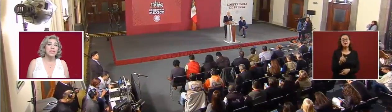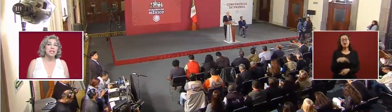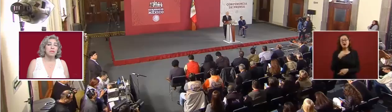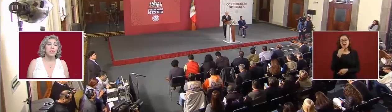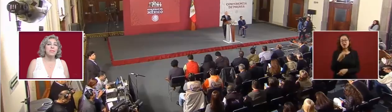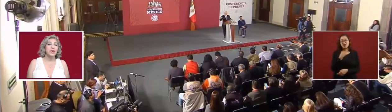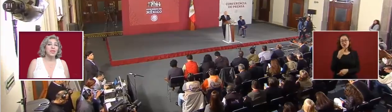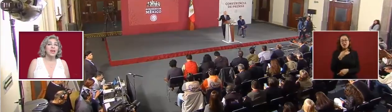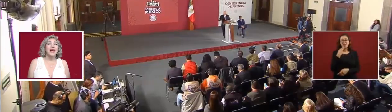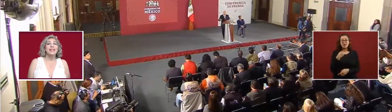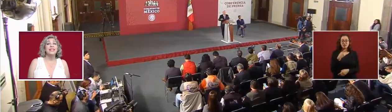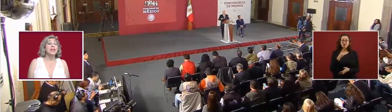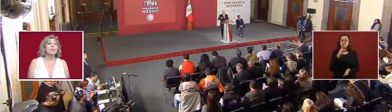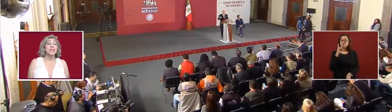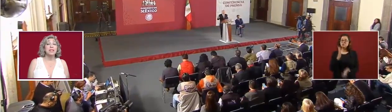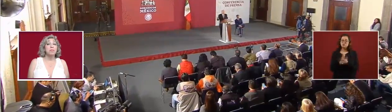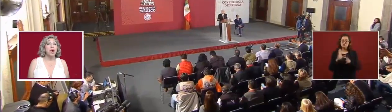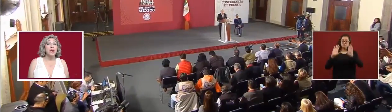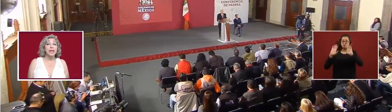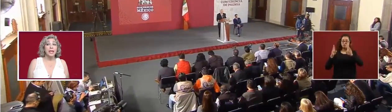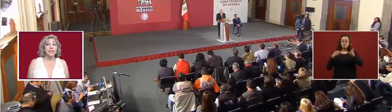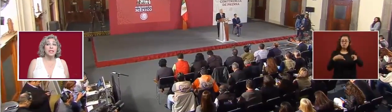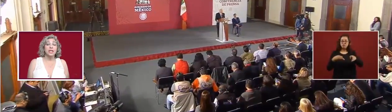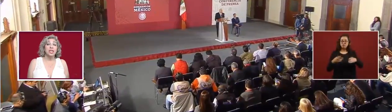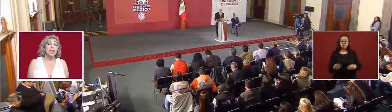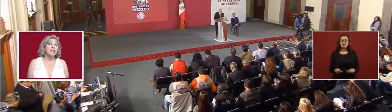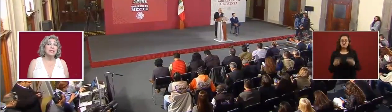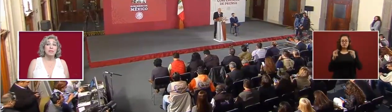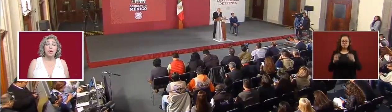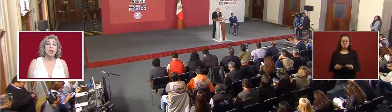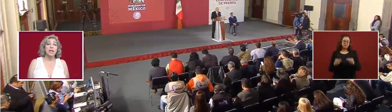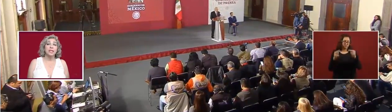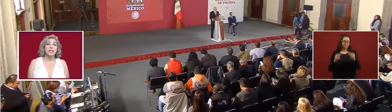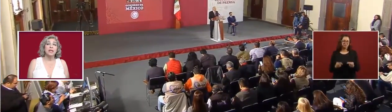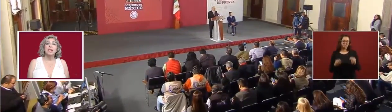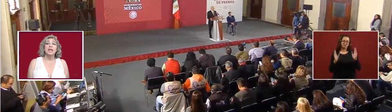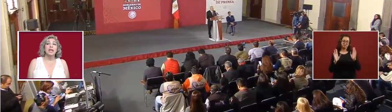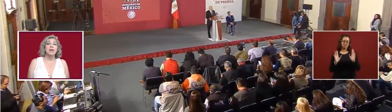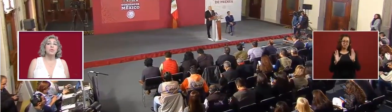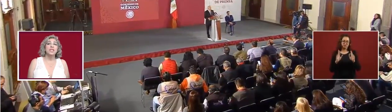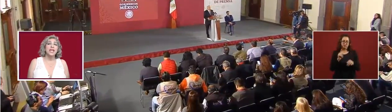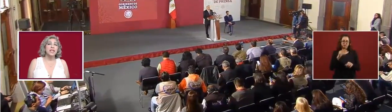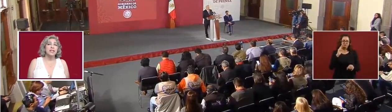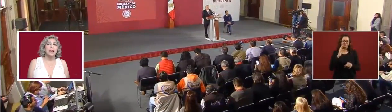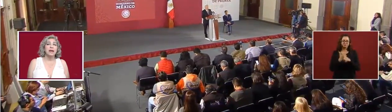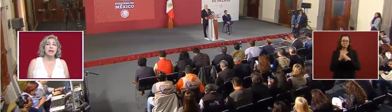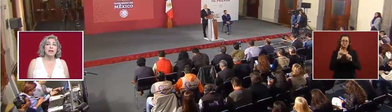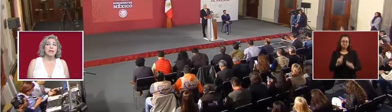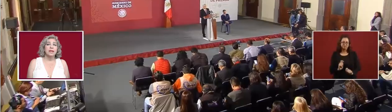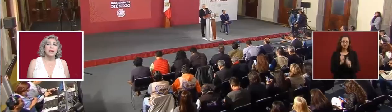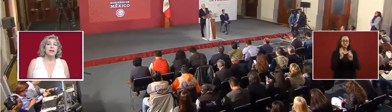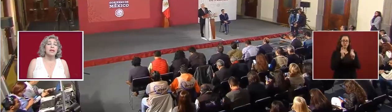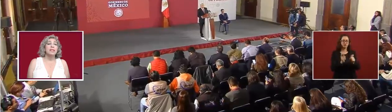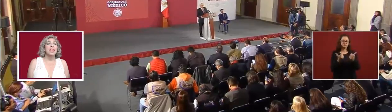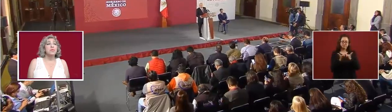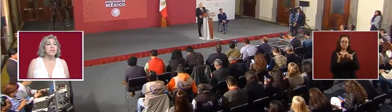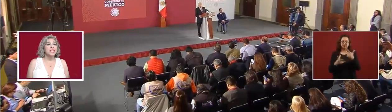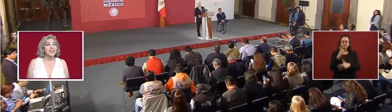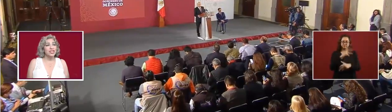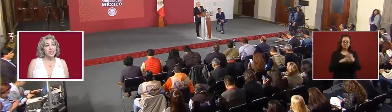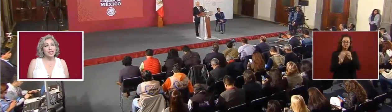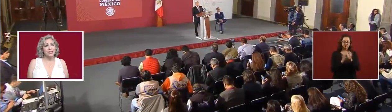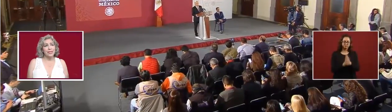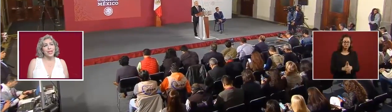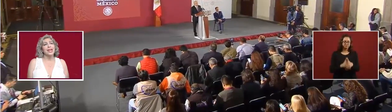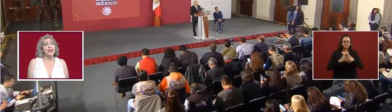expense on the people. And then they would say the market, yes, the market, it would take, uh, they would